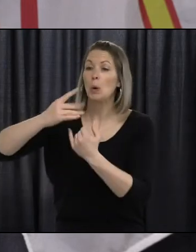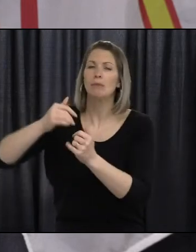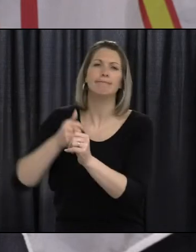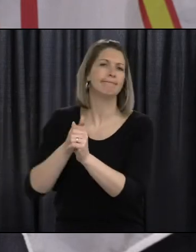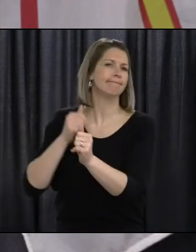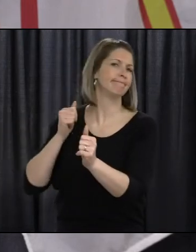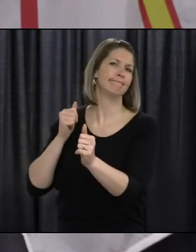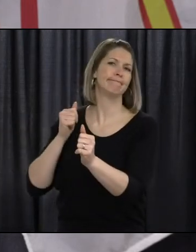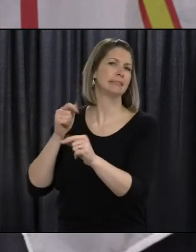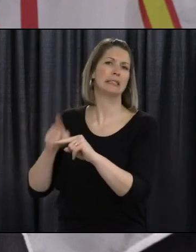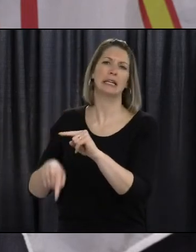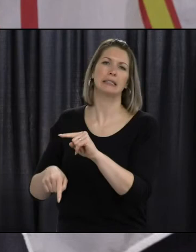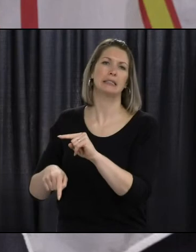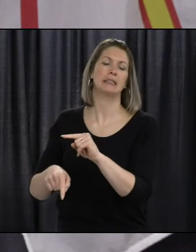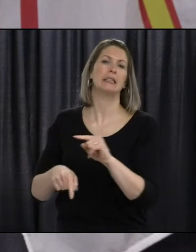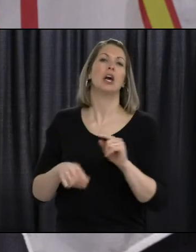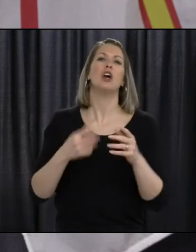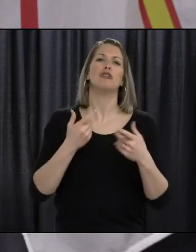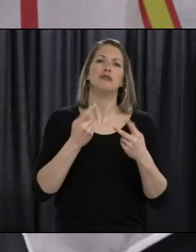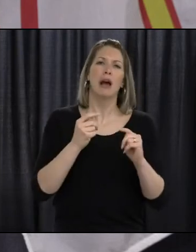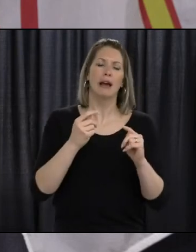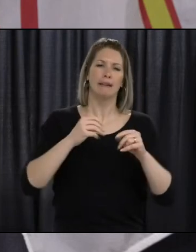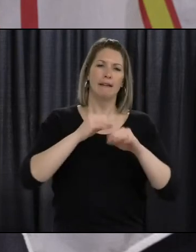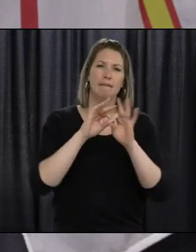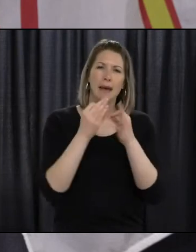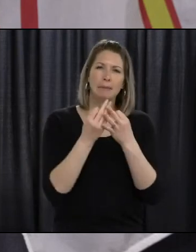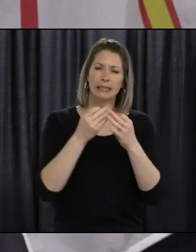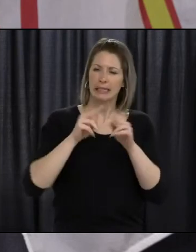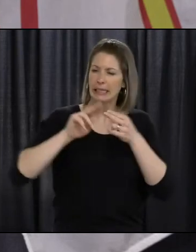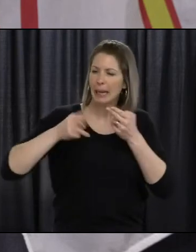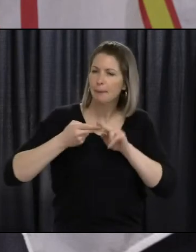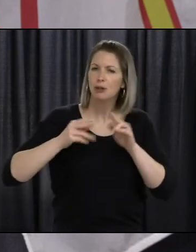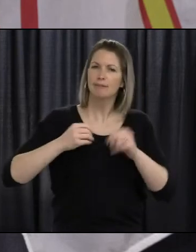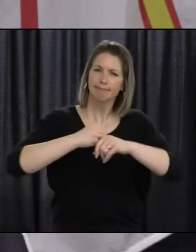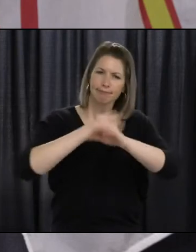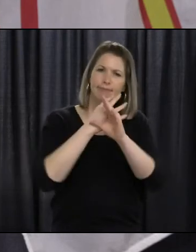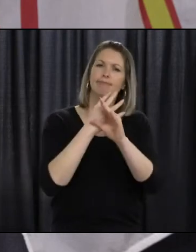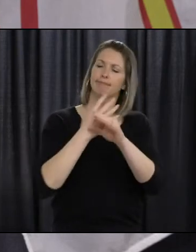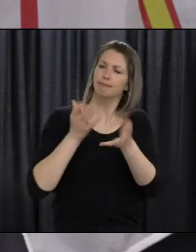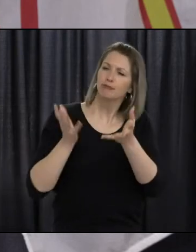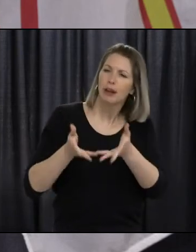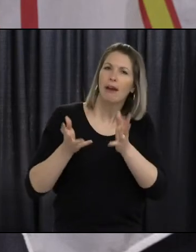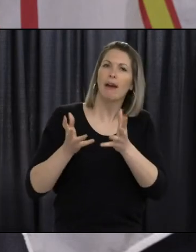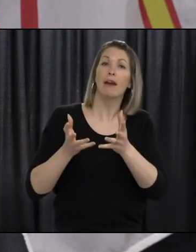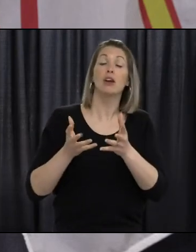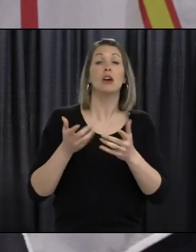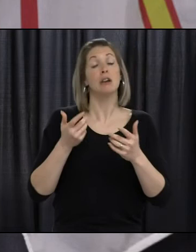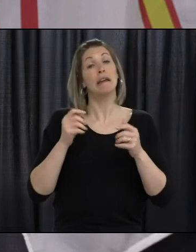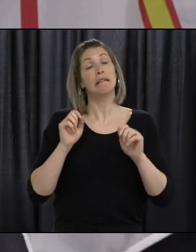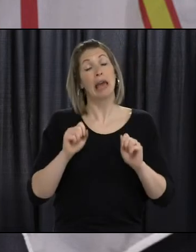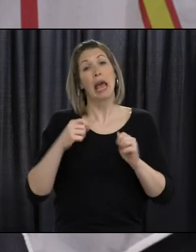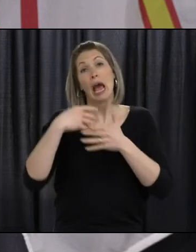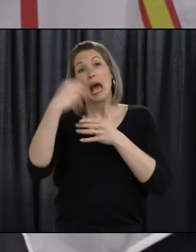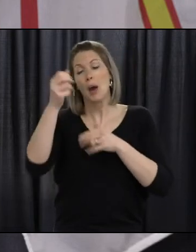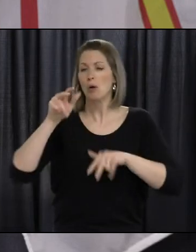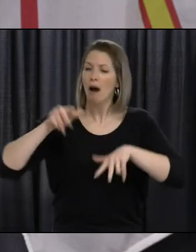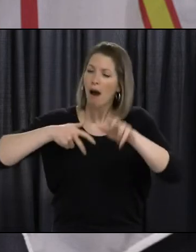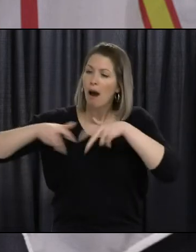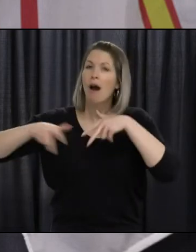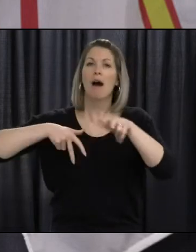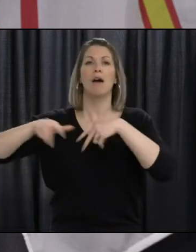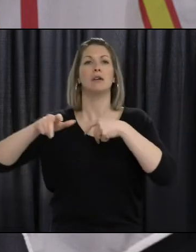neighbors. If you can, spend some time outdoors. Take a hike, work around your home, sit outside with a good